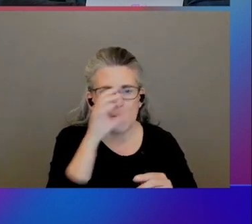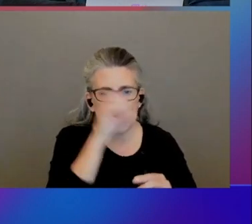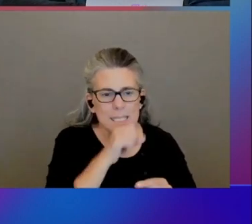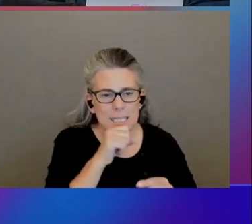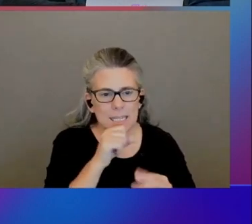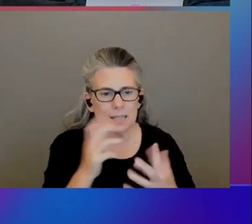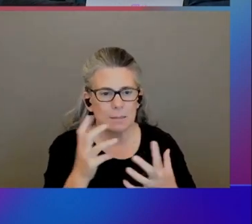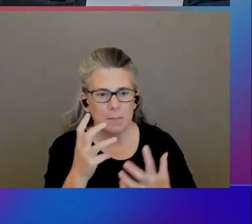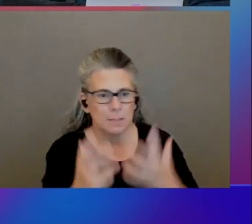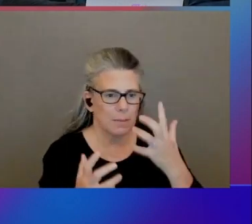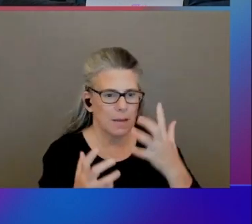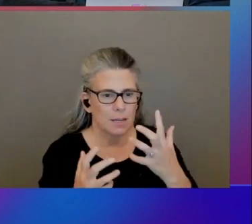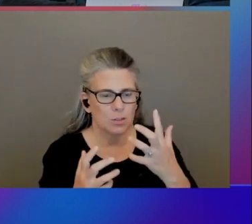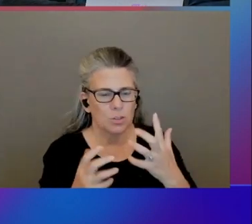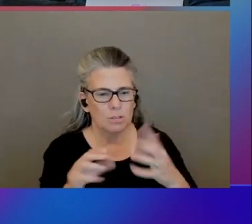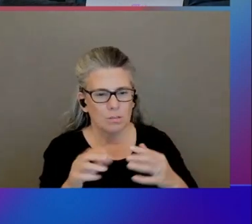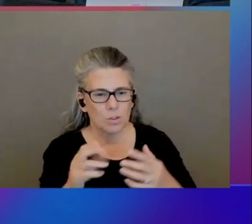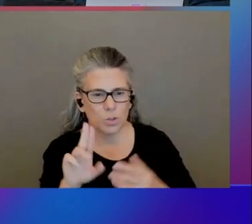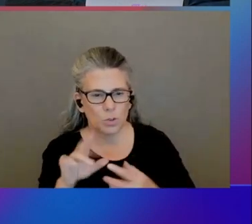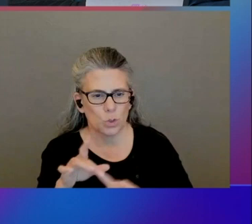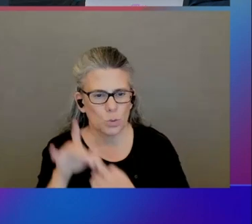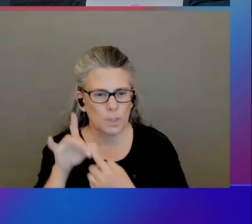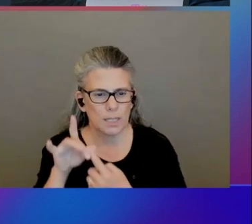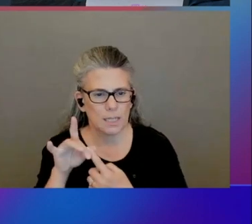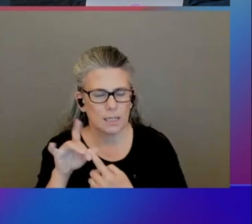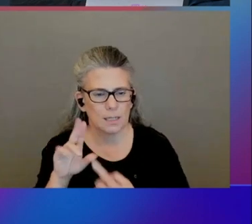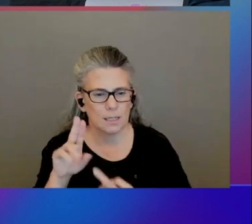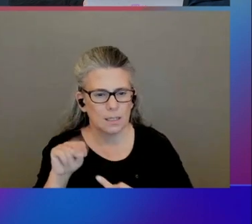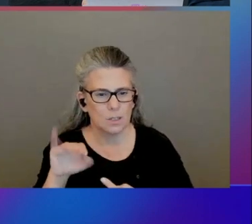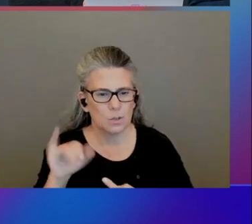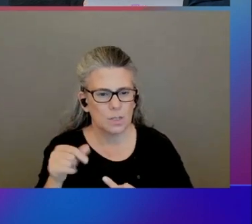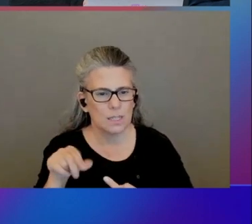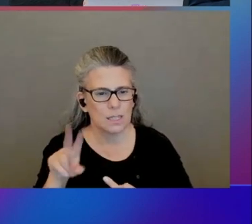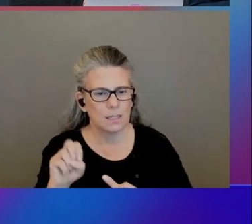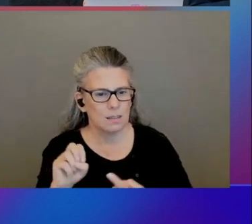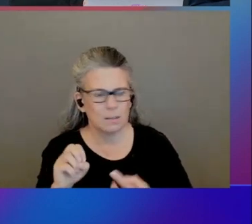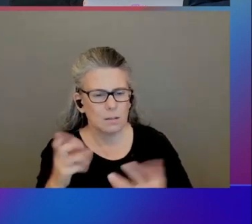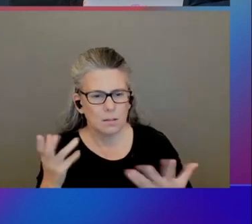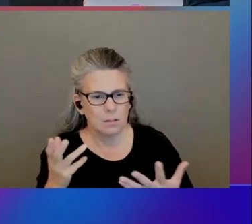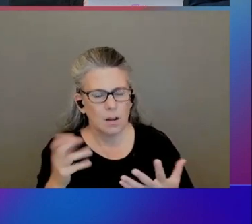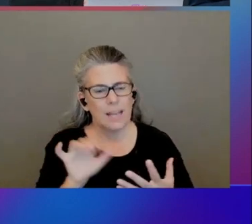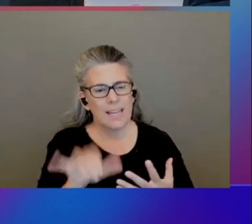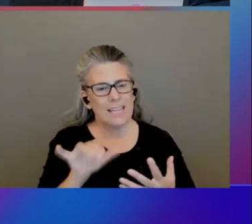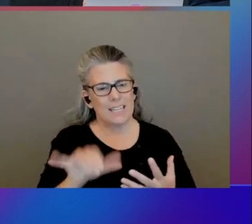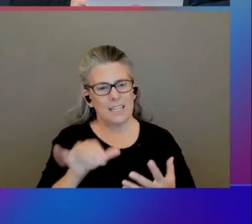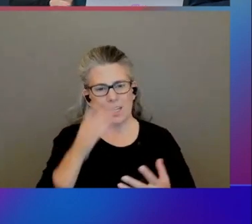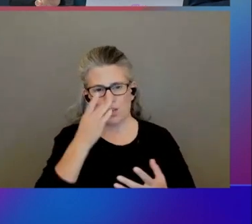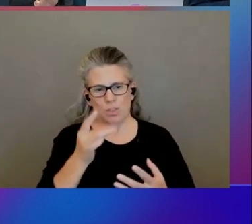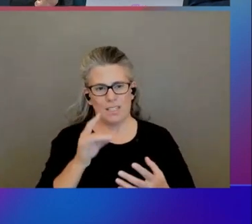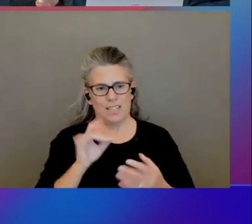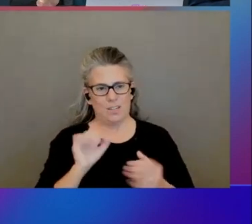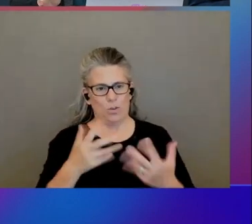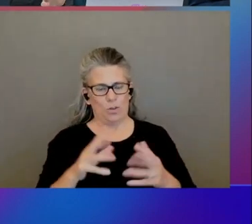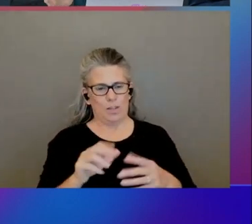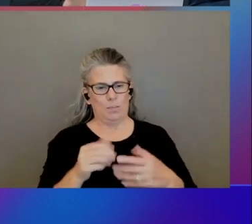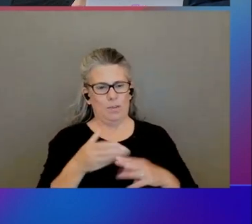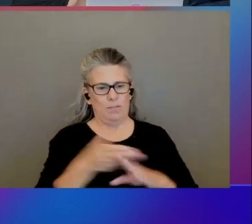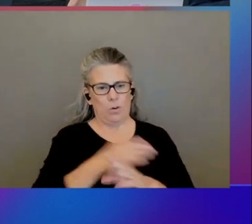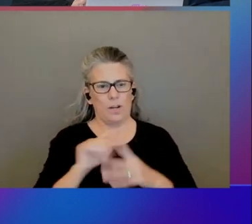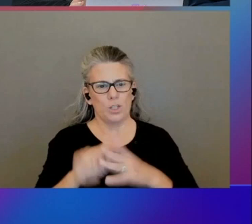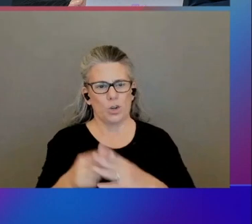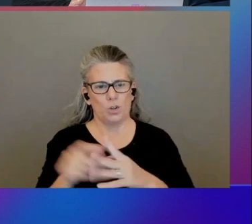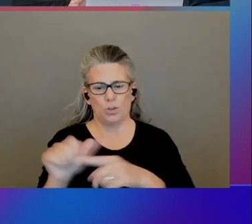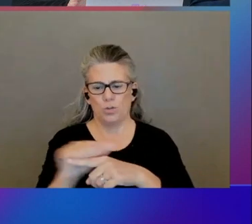me detect like issues potentially with my data set before I even bother trying to train a model, right? Yeah, and you bring up a really good point, and